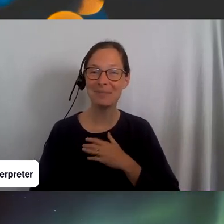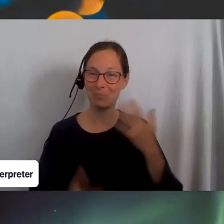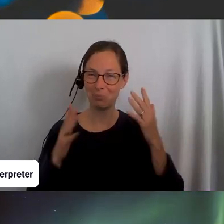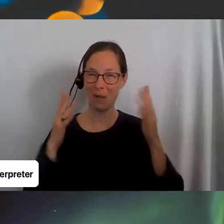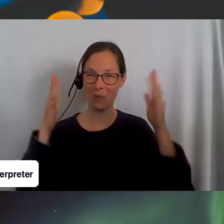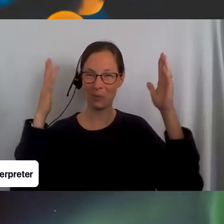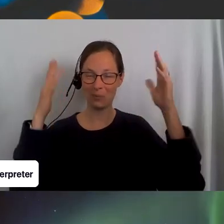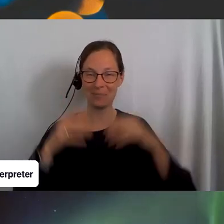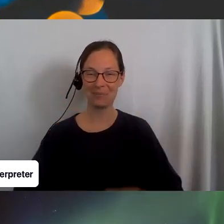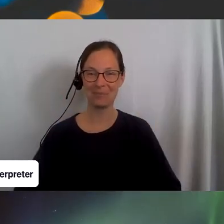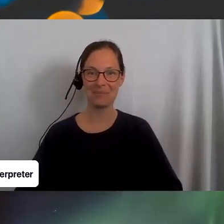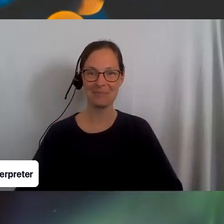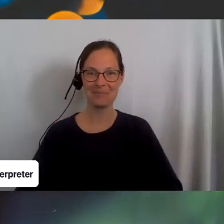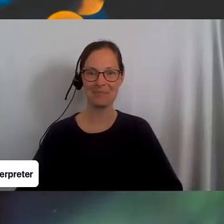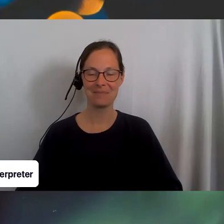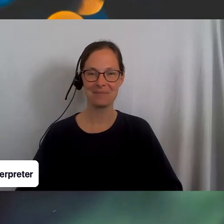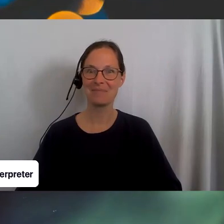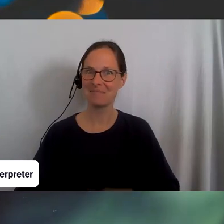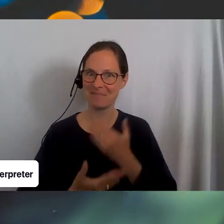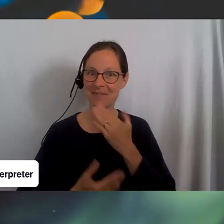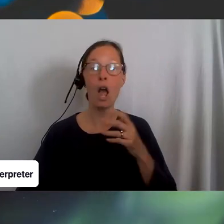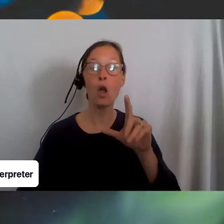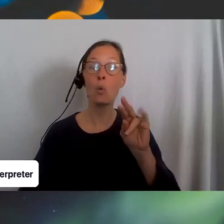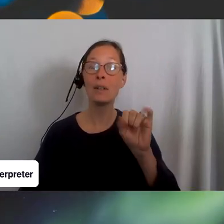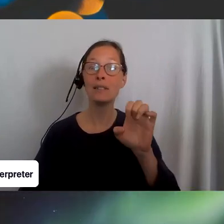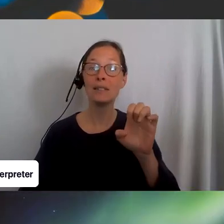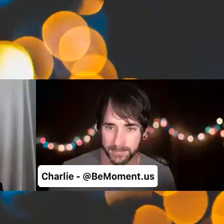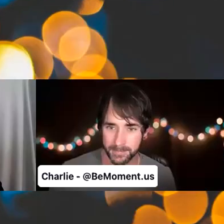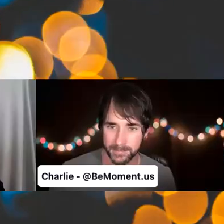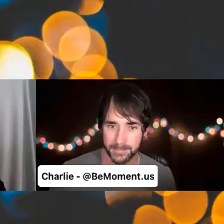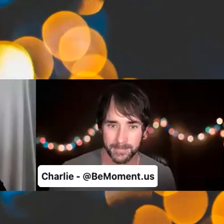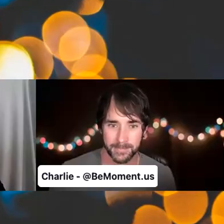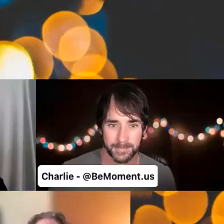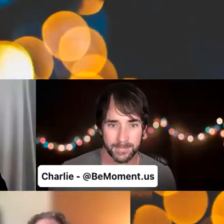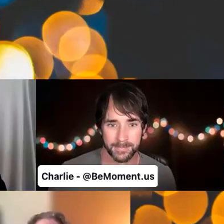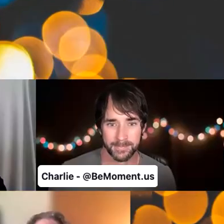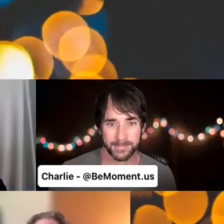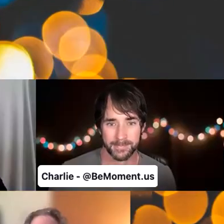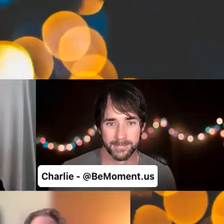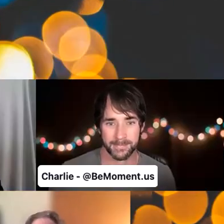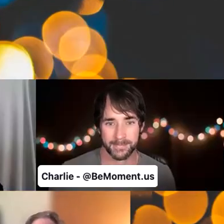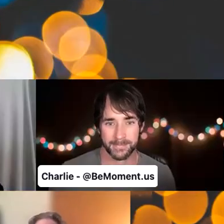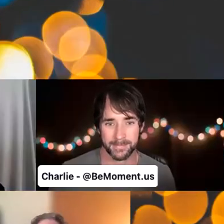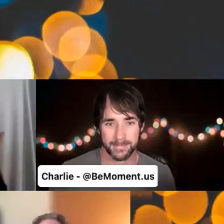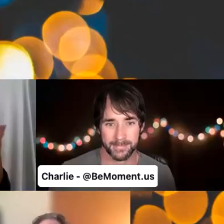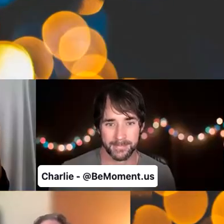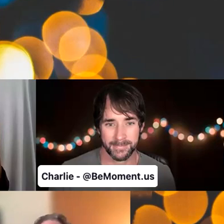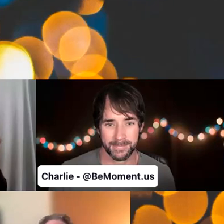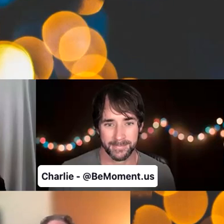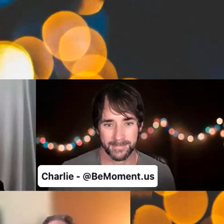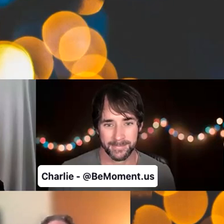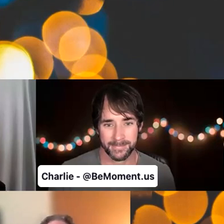Bravo. Well done. Nice work, Cheryl. Louise, I can neither hear nor see. You are There we go. There you